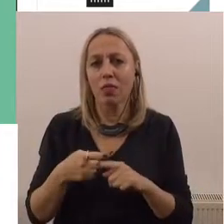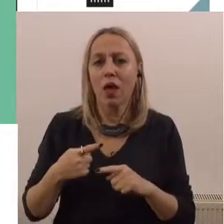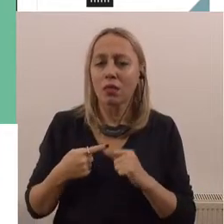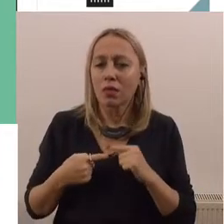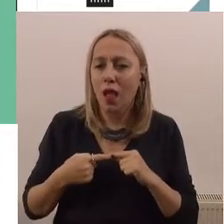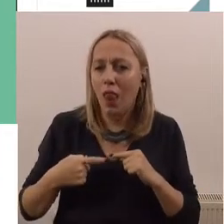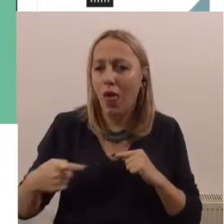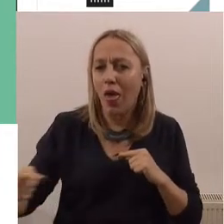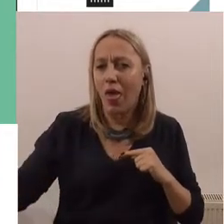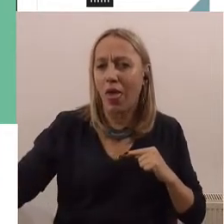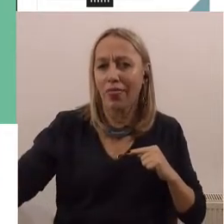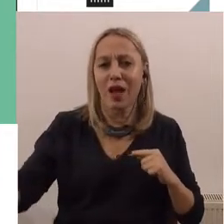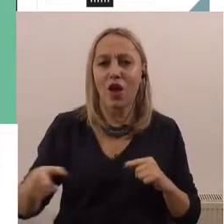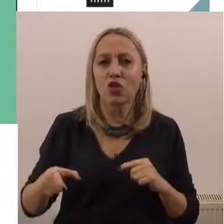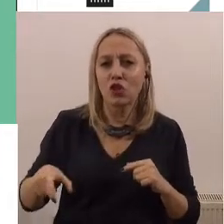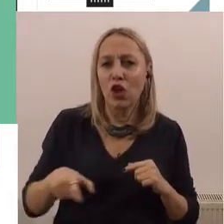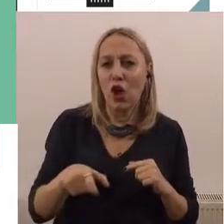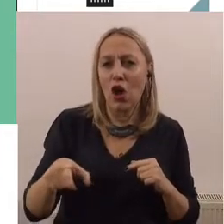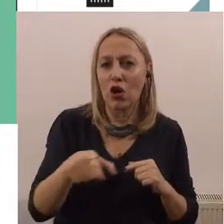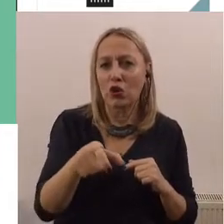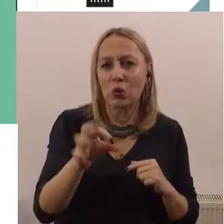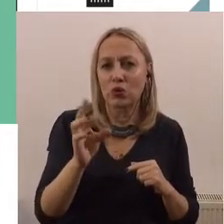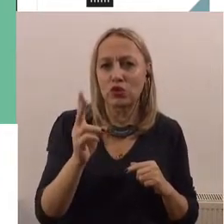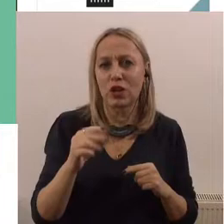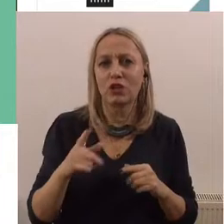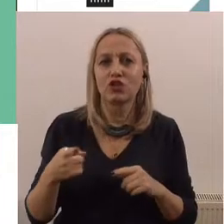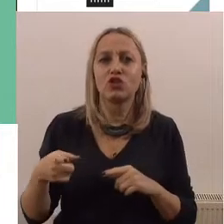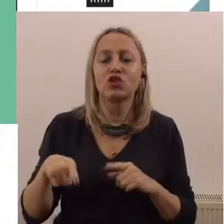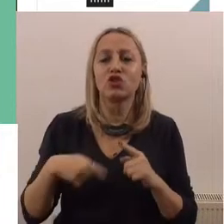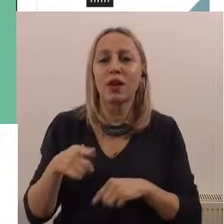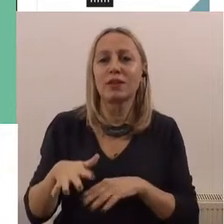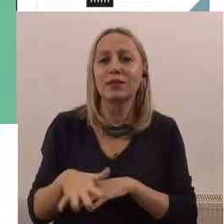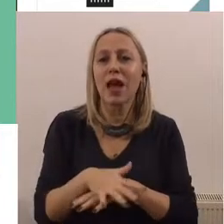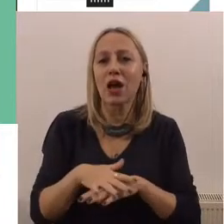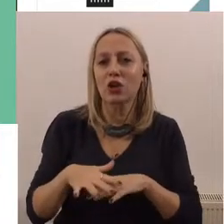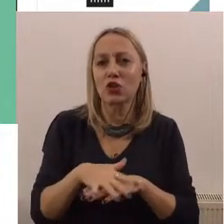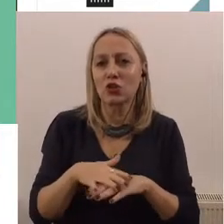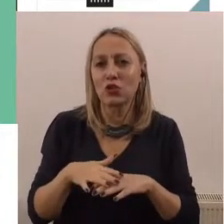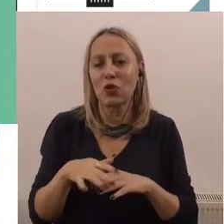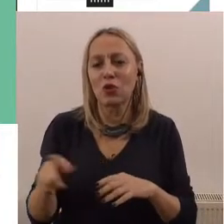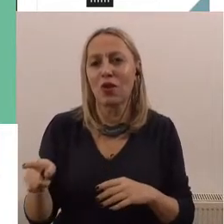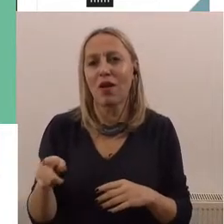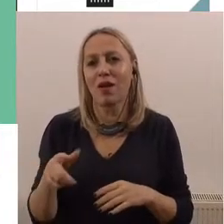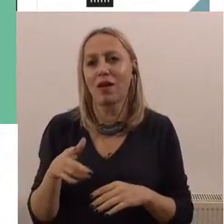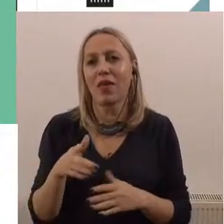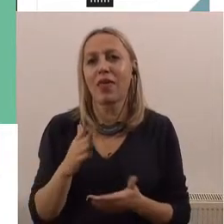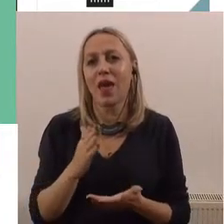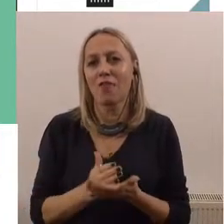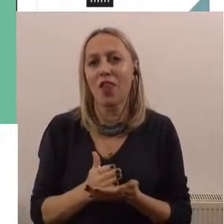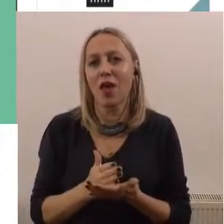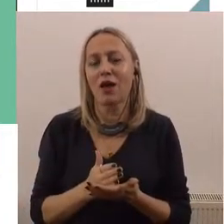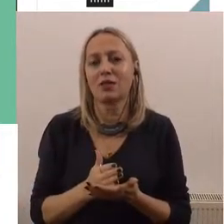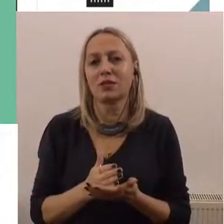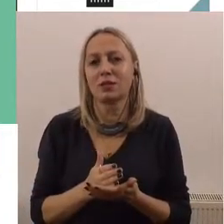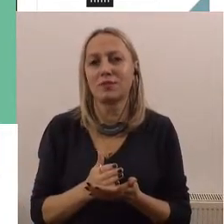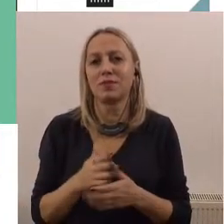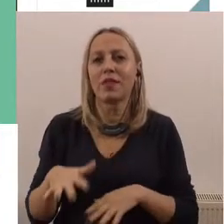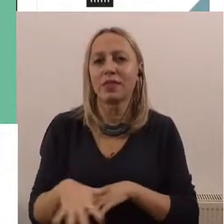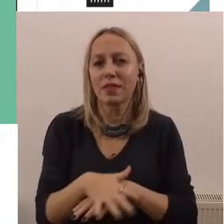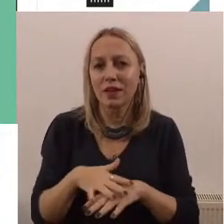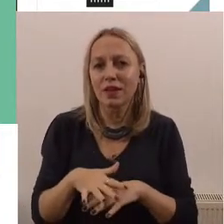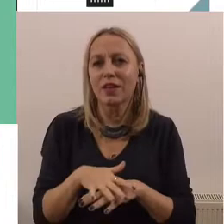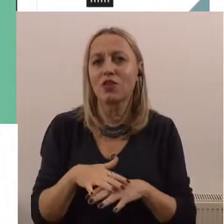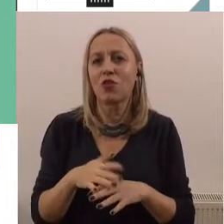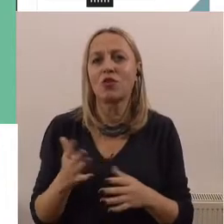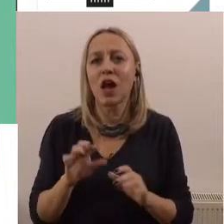conservation protection. I mean, it has a preservation orders. So we could do only temporary things, but